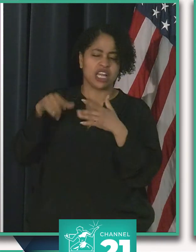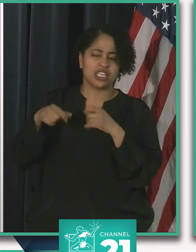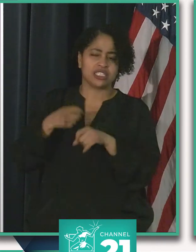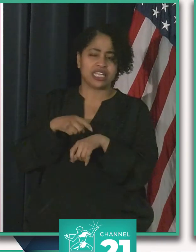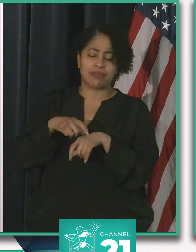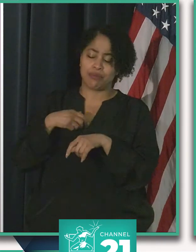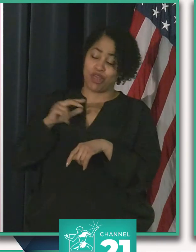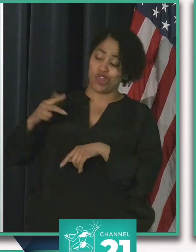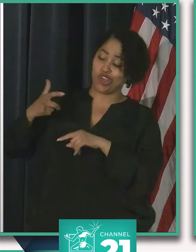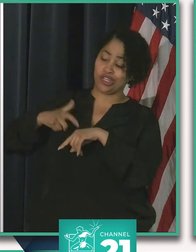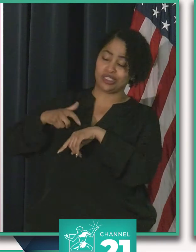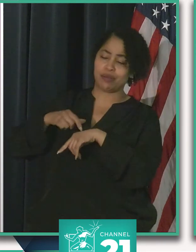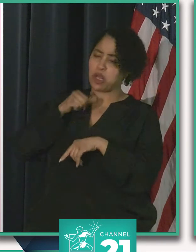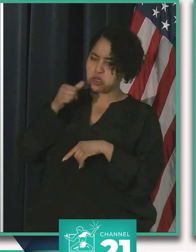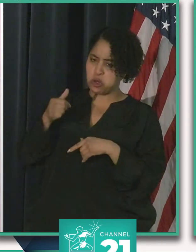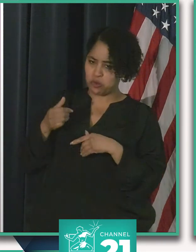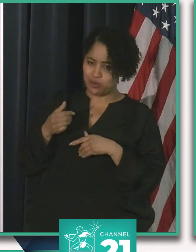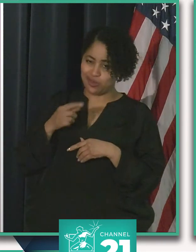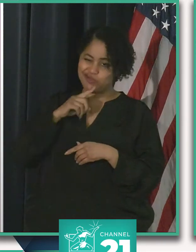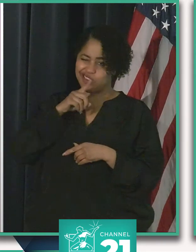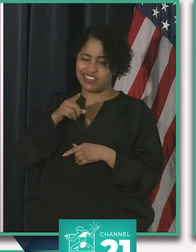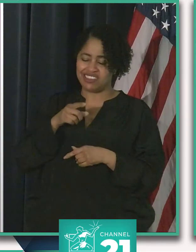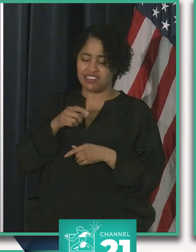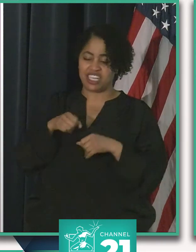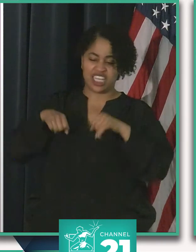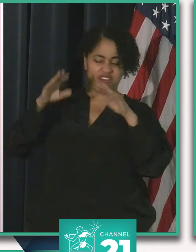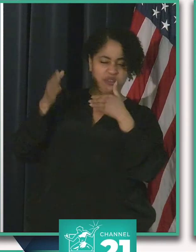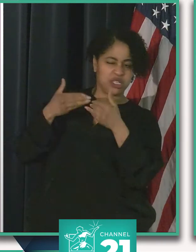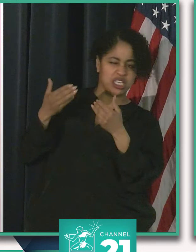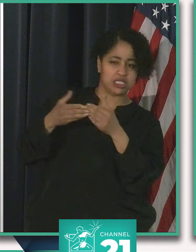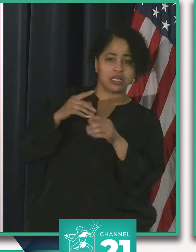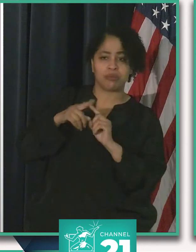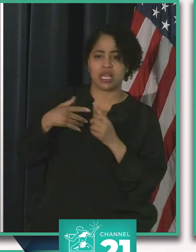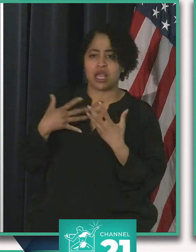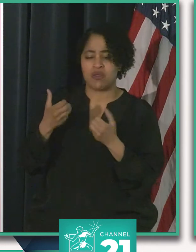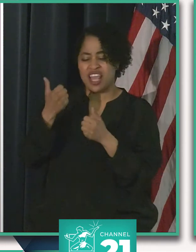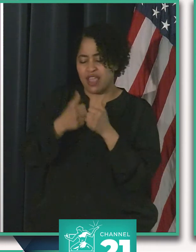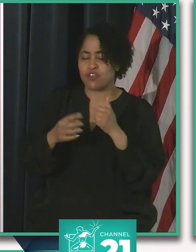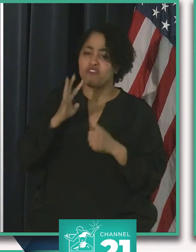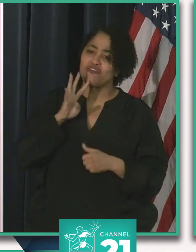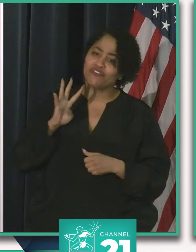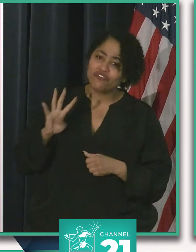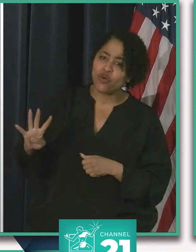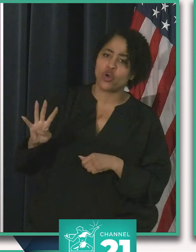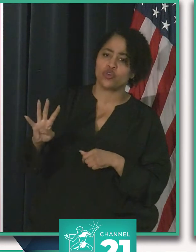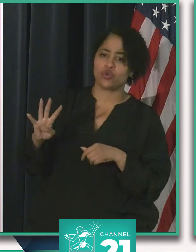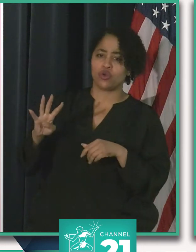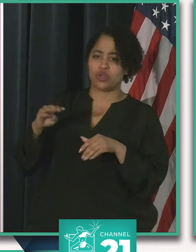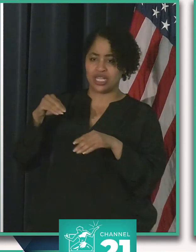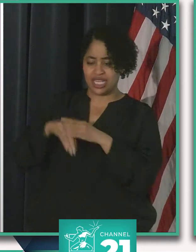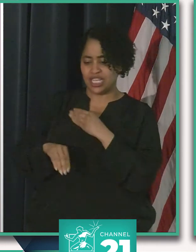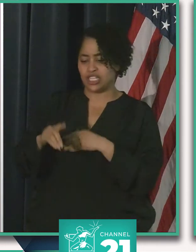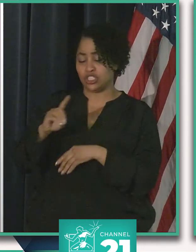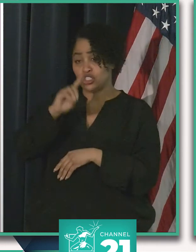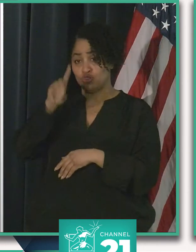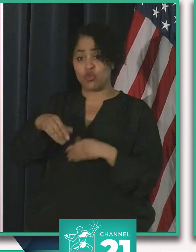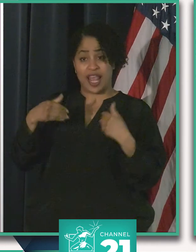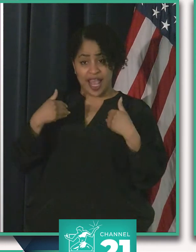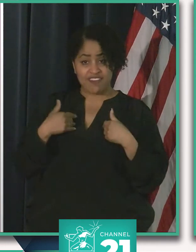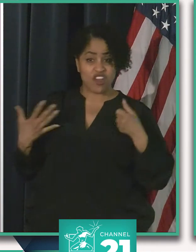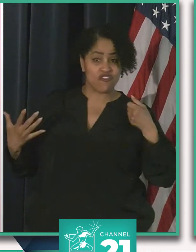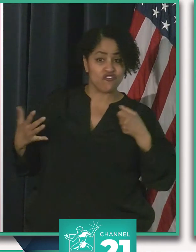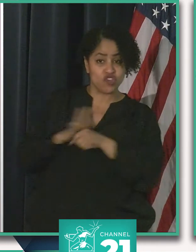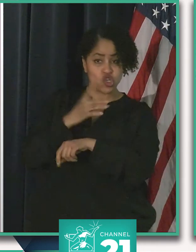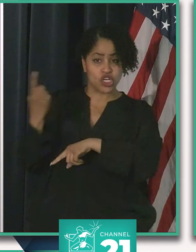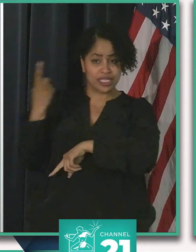time around. I don't get discouraged too easily. But I want every four-year-old in the city of Detroit to have